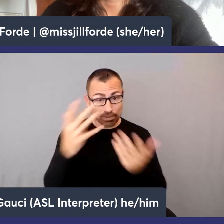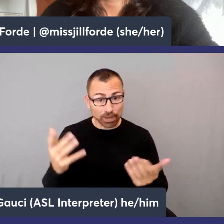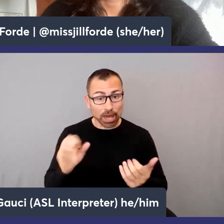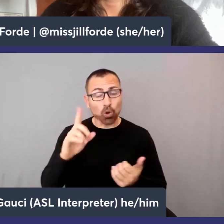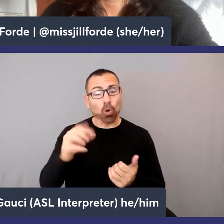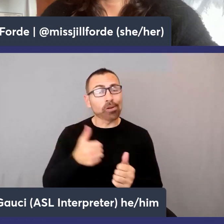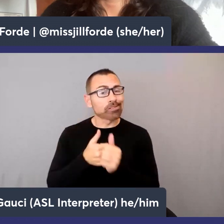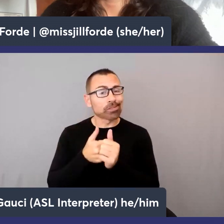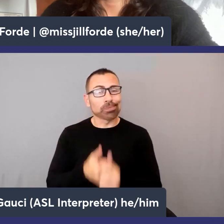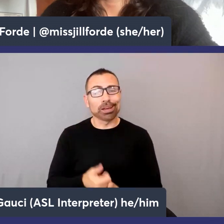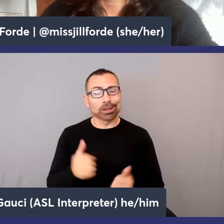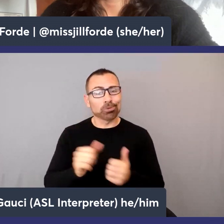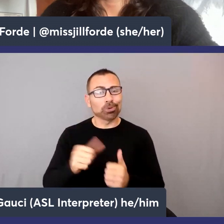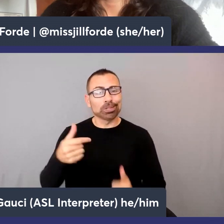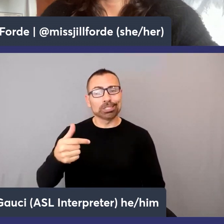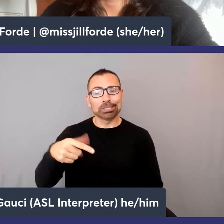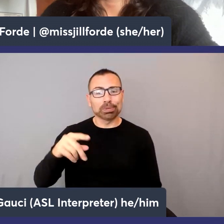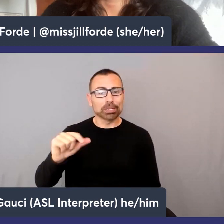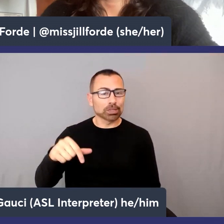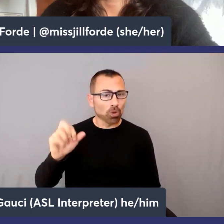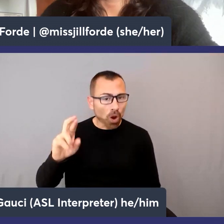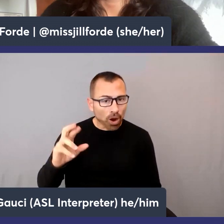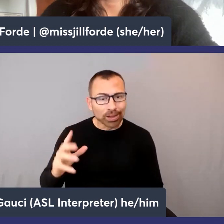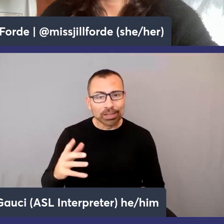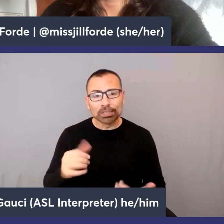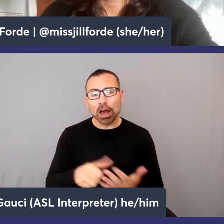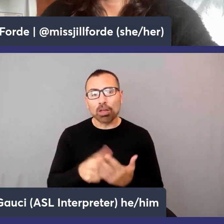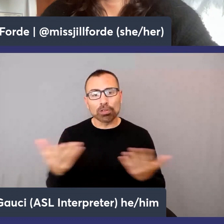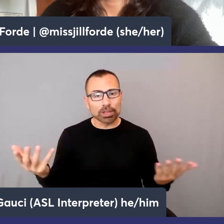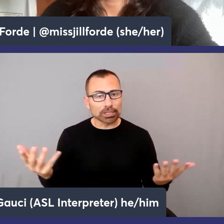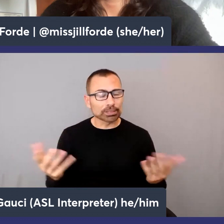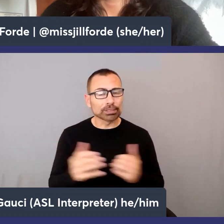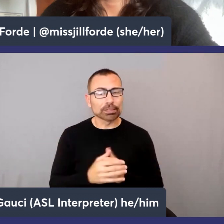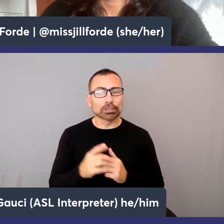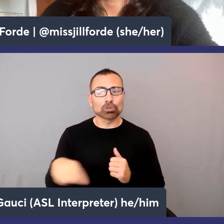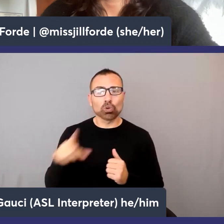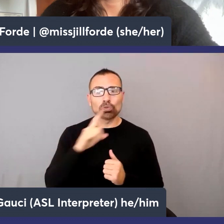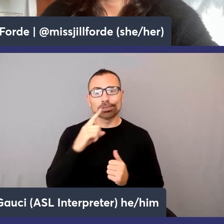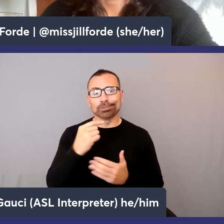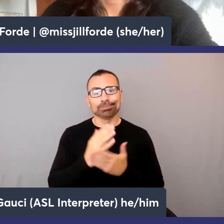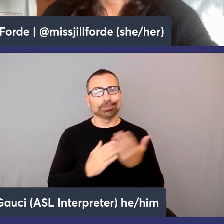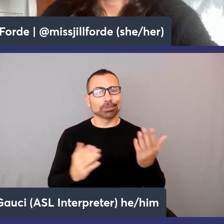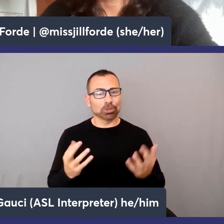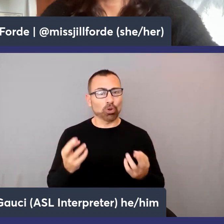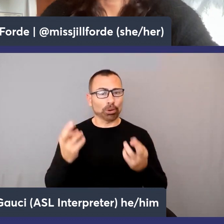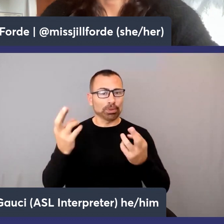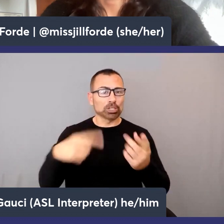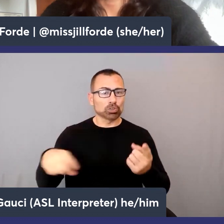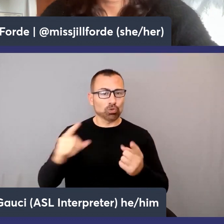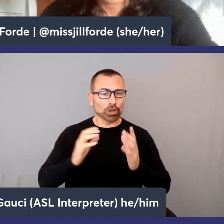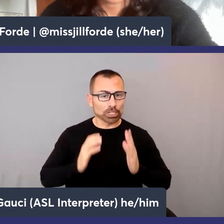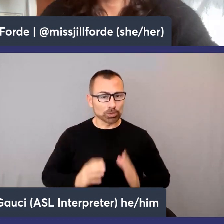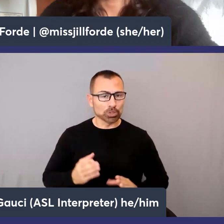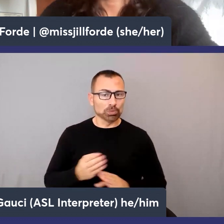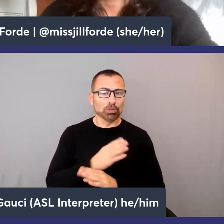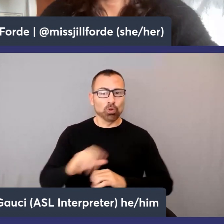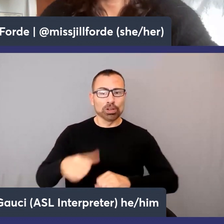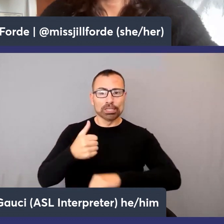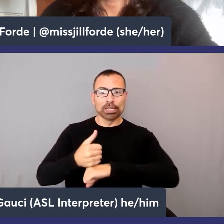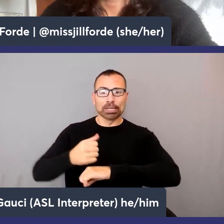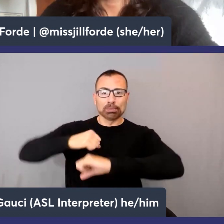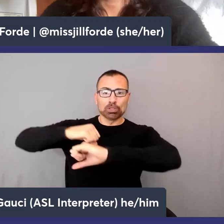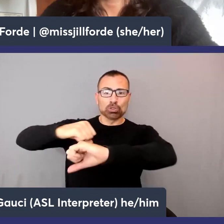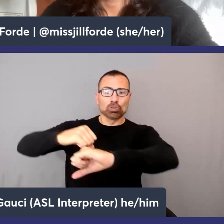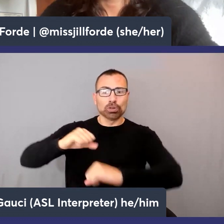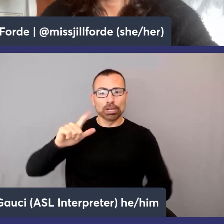GDPR, etc. So those are some of the best practices that I recommend customers to evaluate, before they set up the security lake